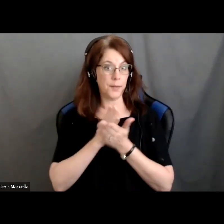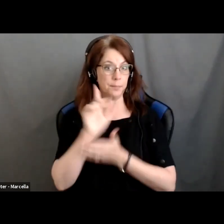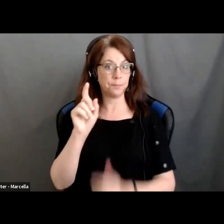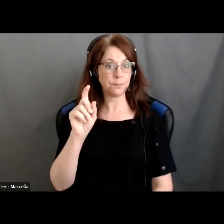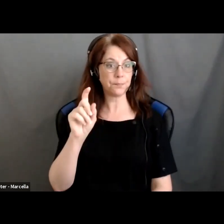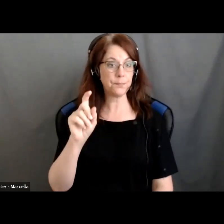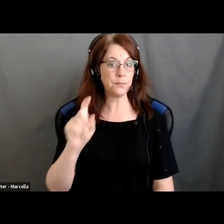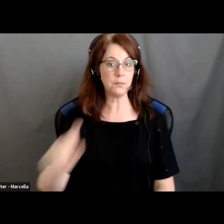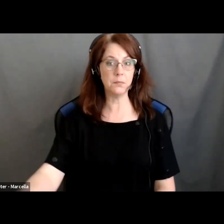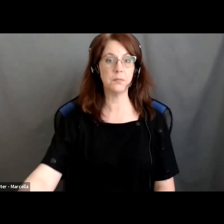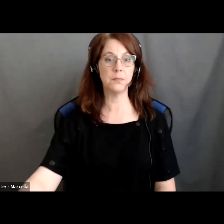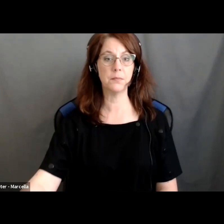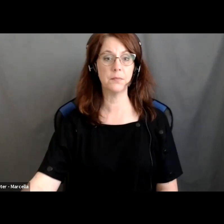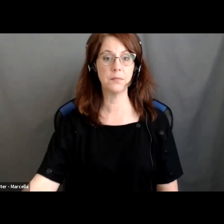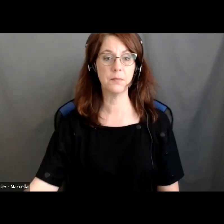Yeah,